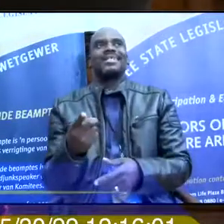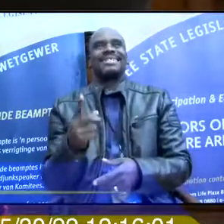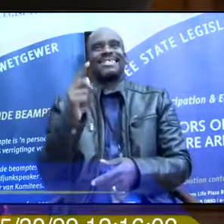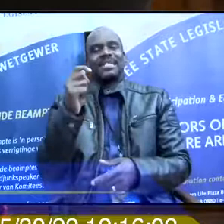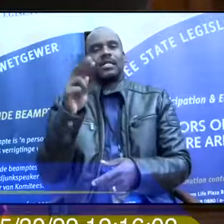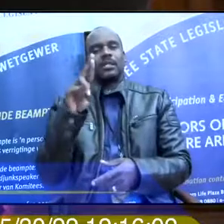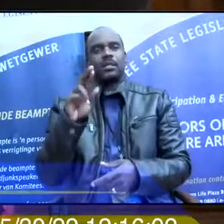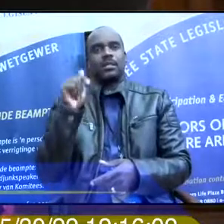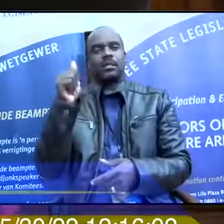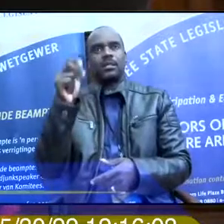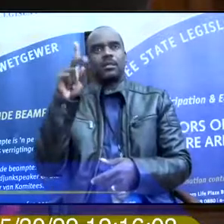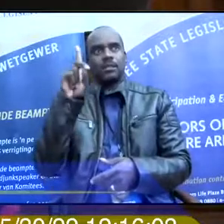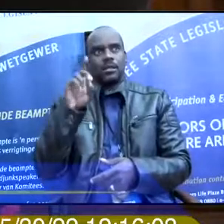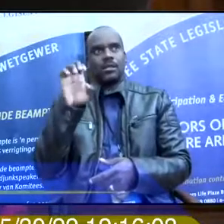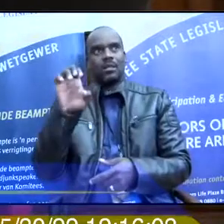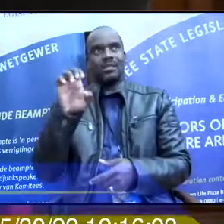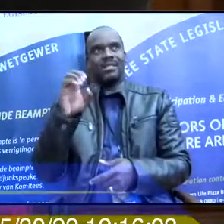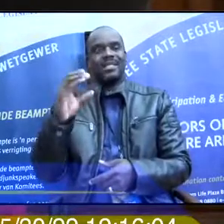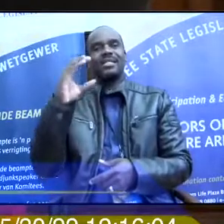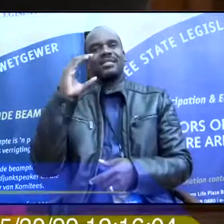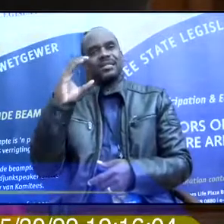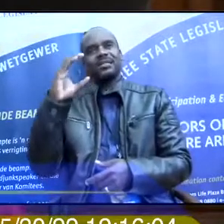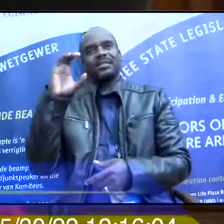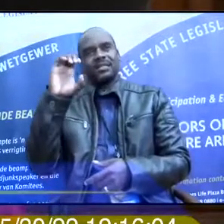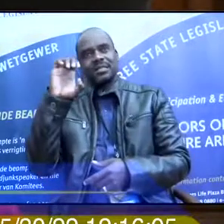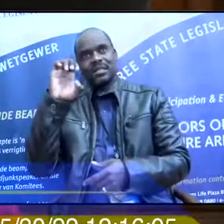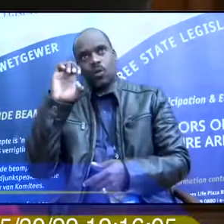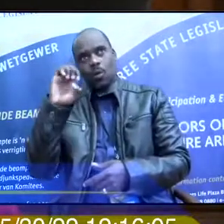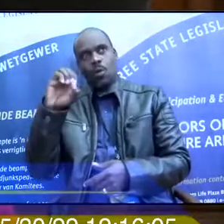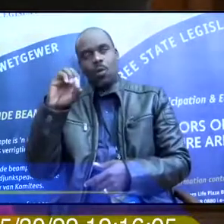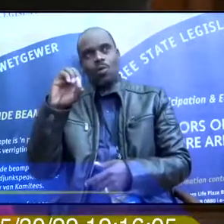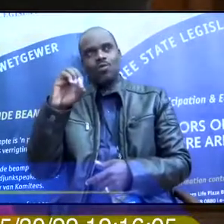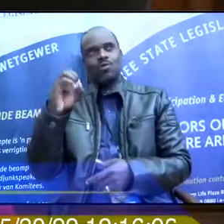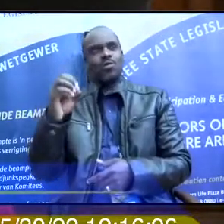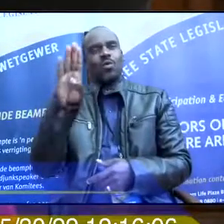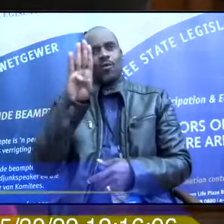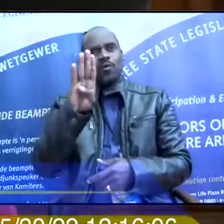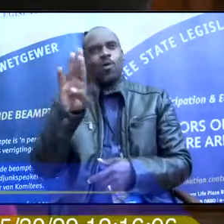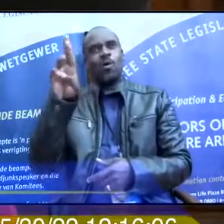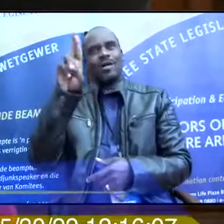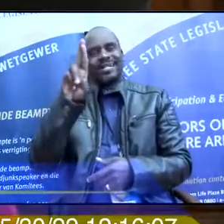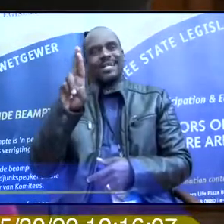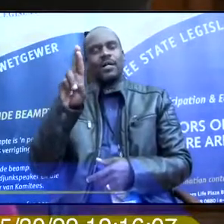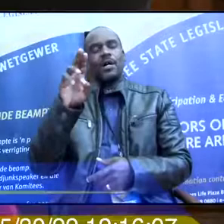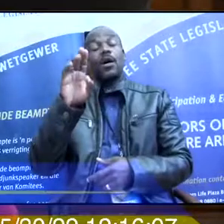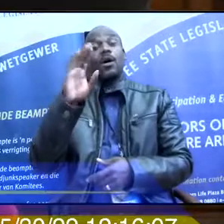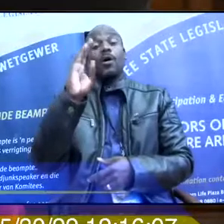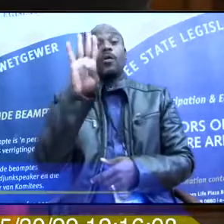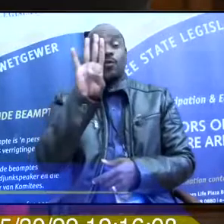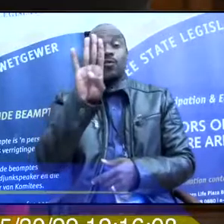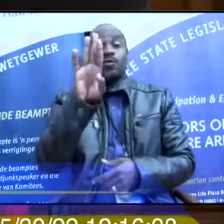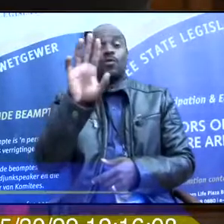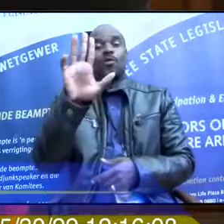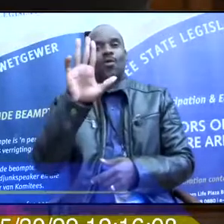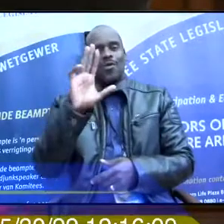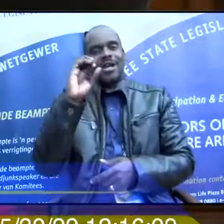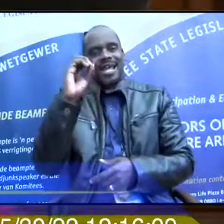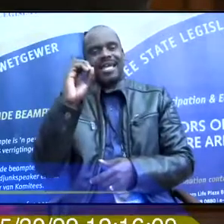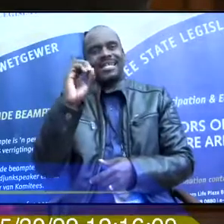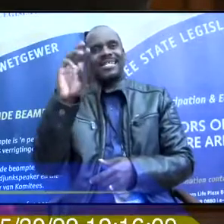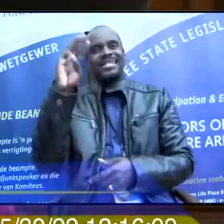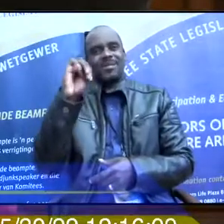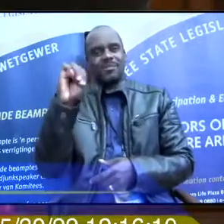mining is that ceos will end between nine and four hundred and eighty million per annum and this and they say